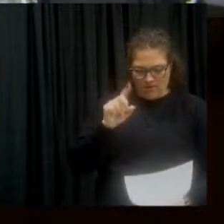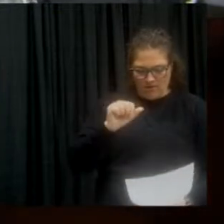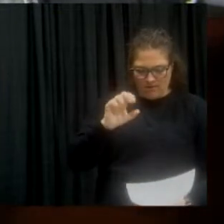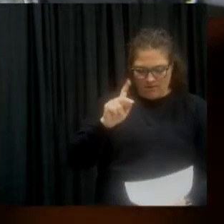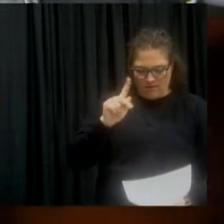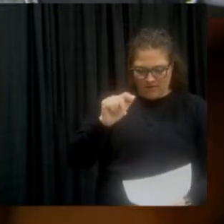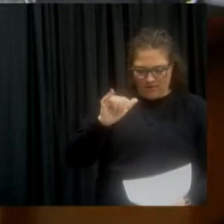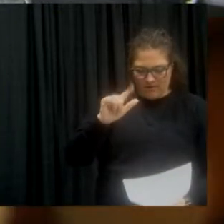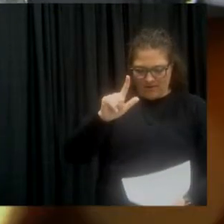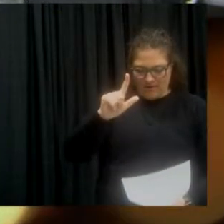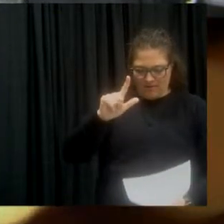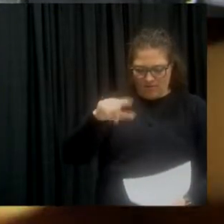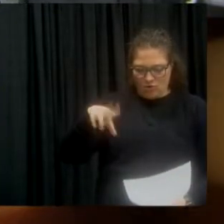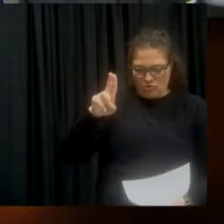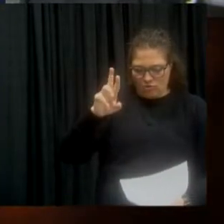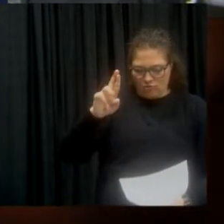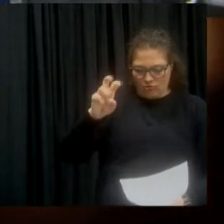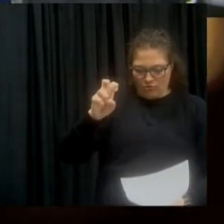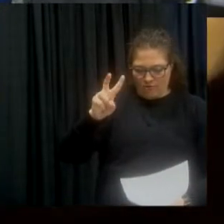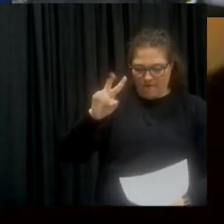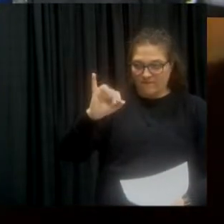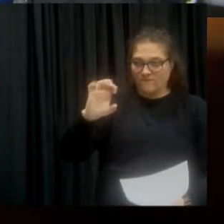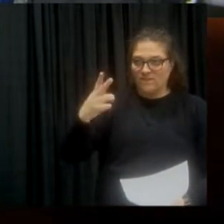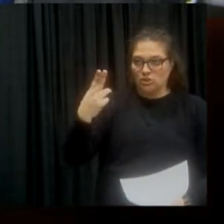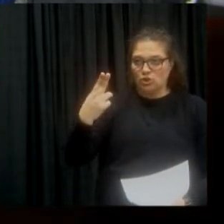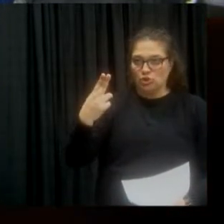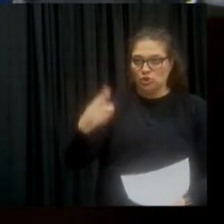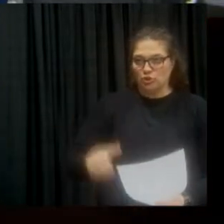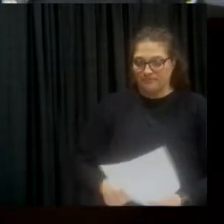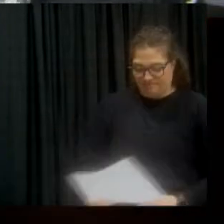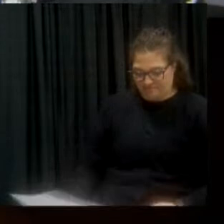Zakael Urovich.